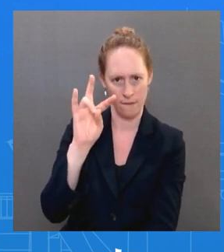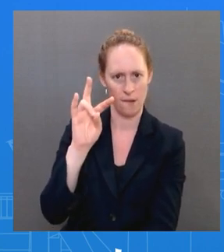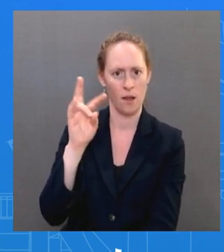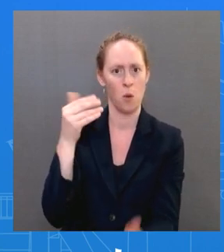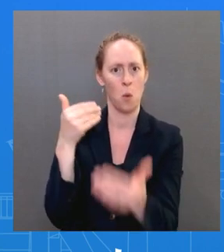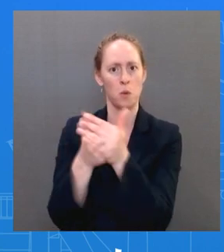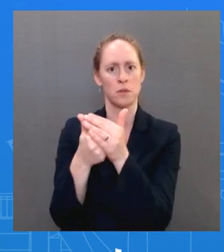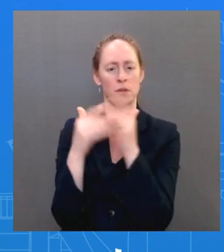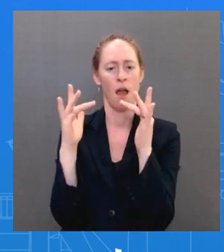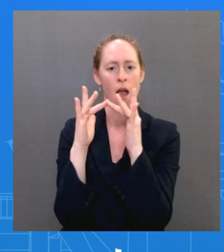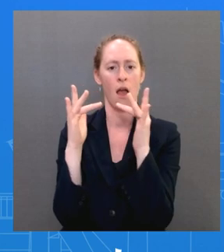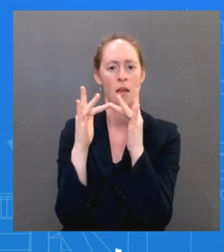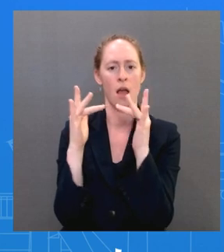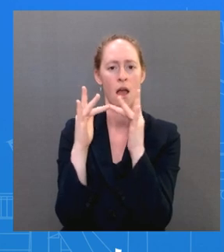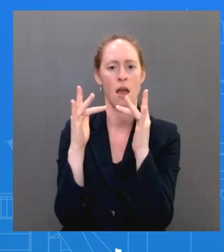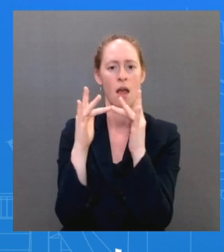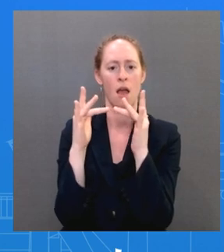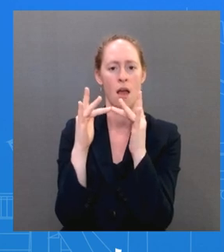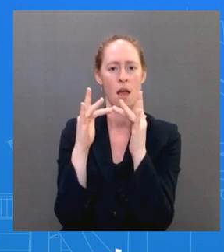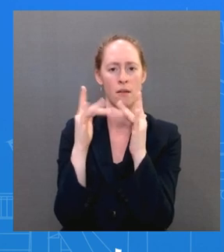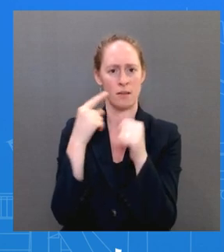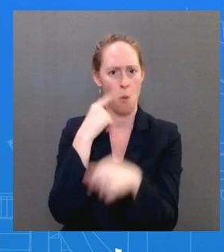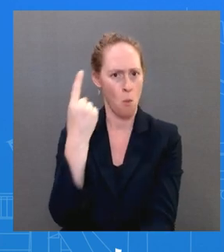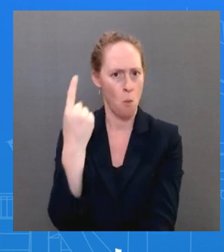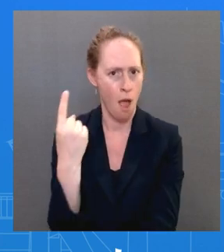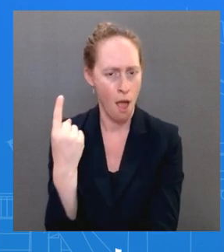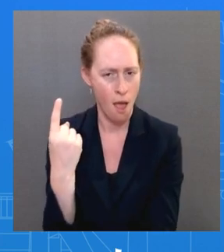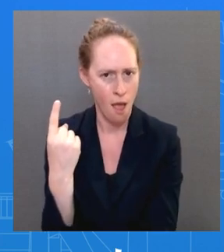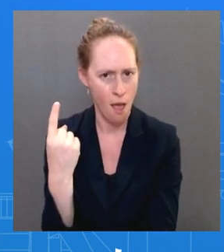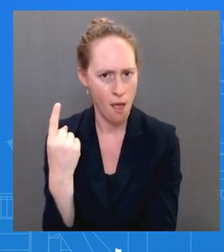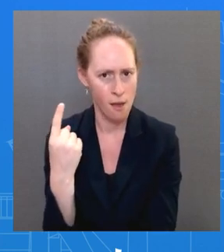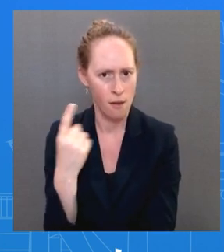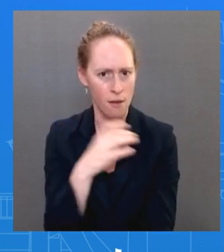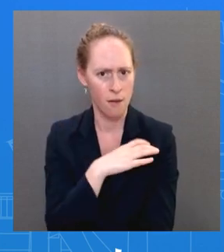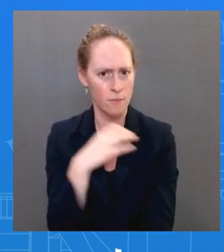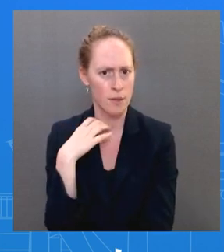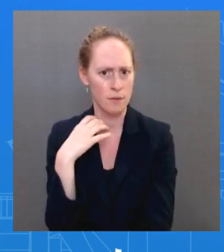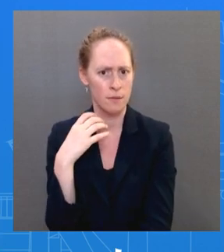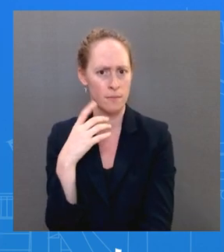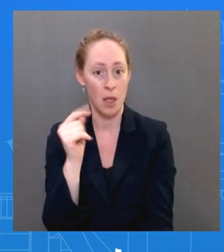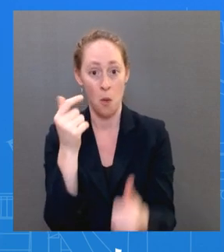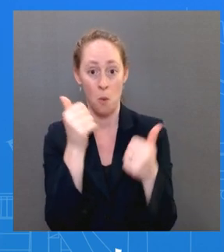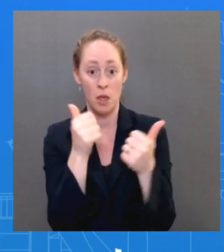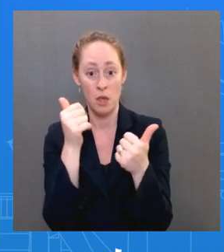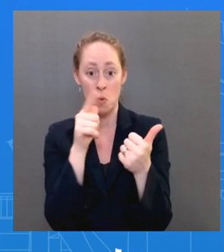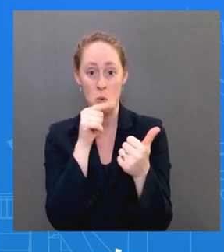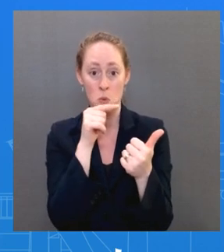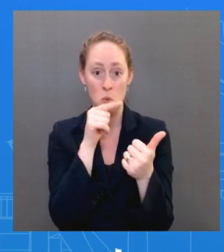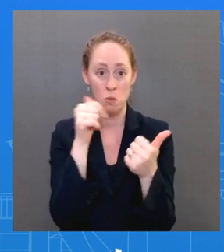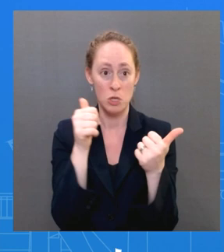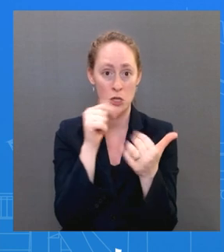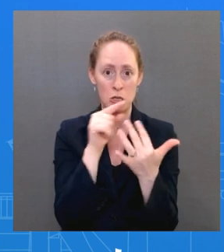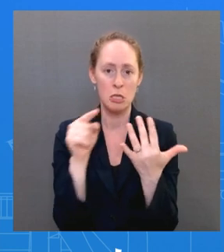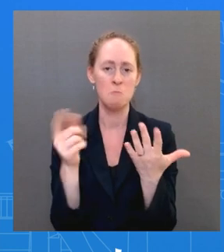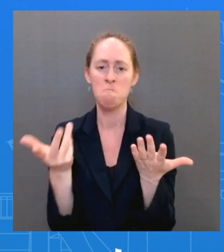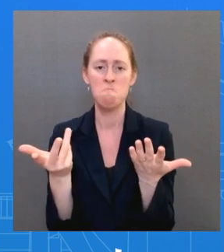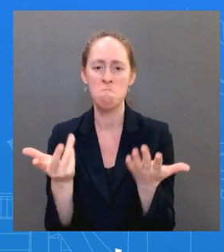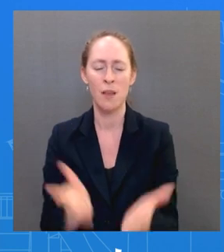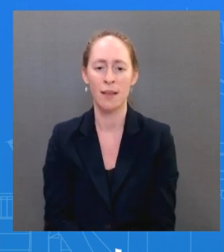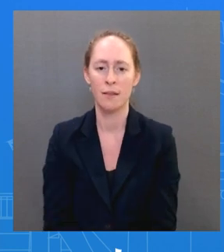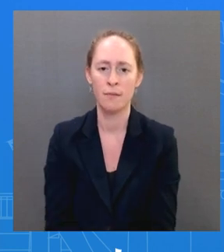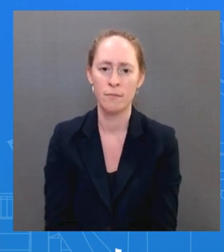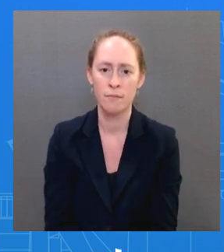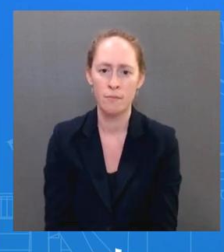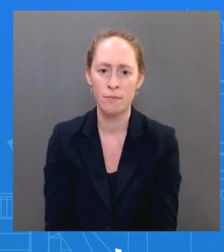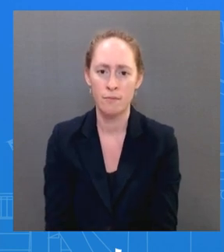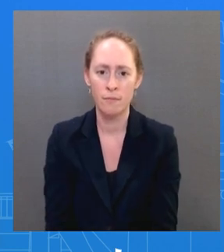I do not have the specific of each person. Is that something you would be able to detail without identifying them? Well, we just want to